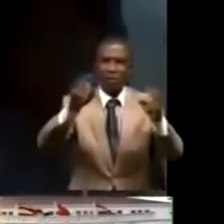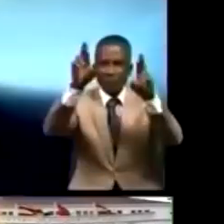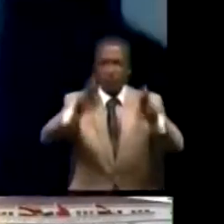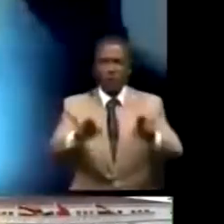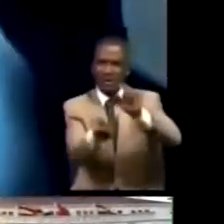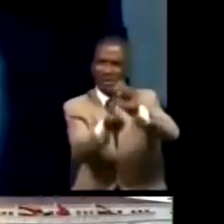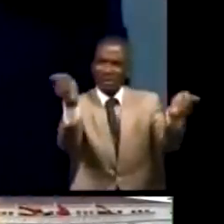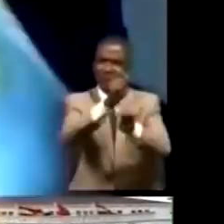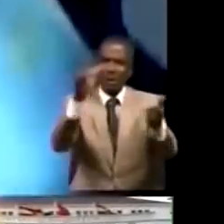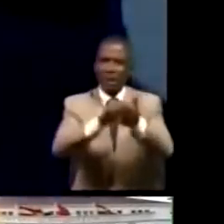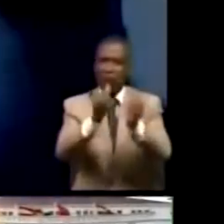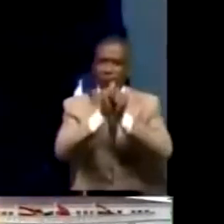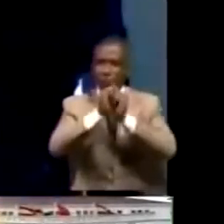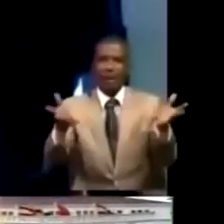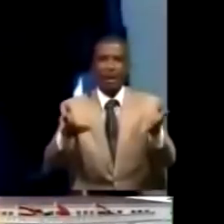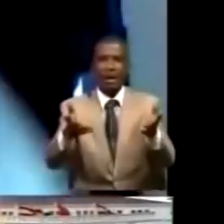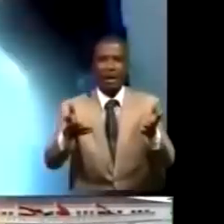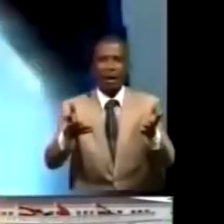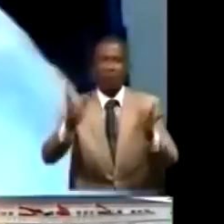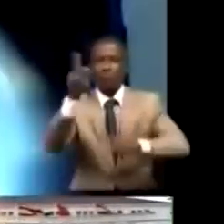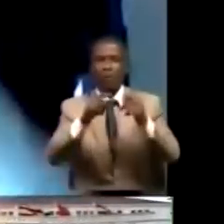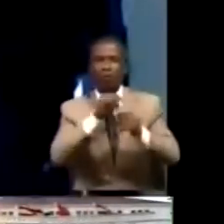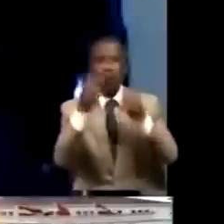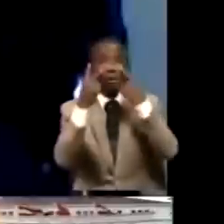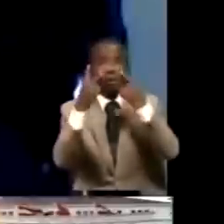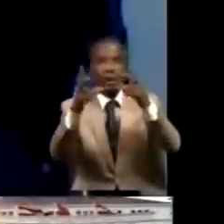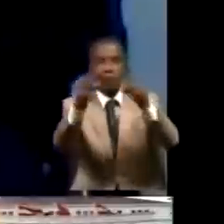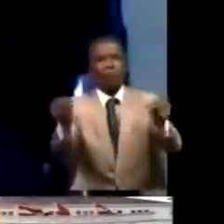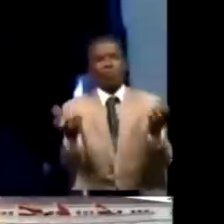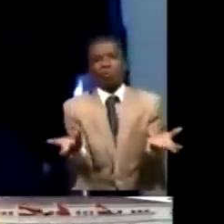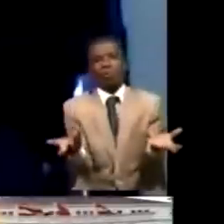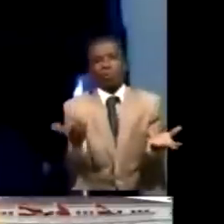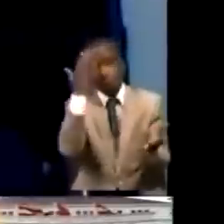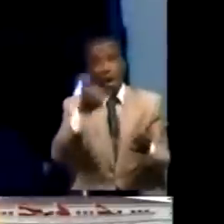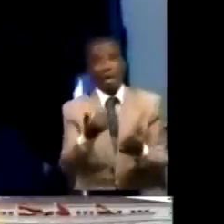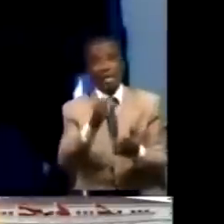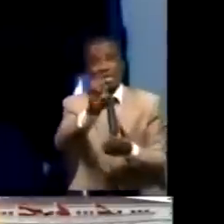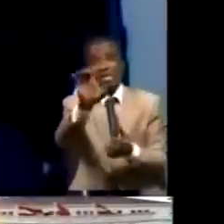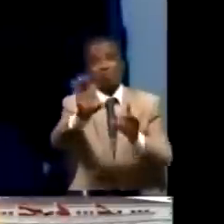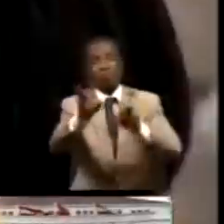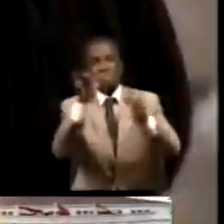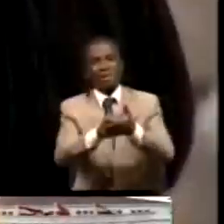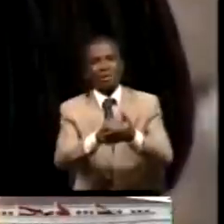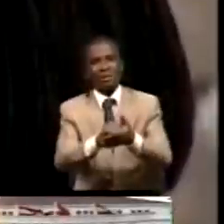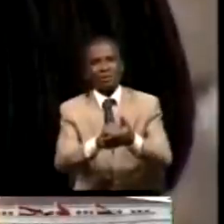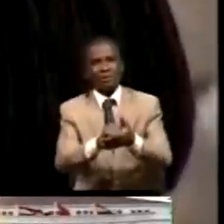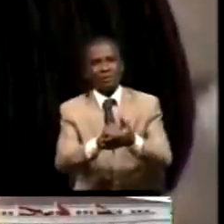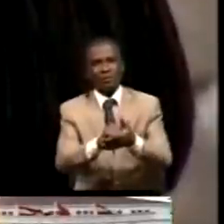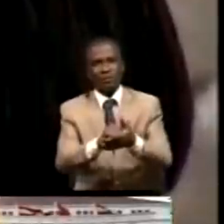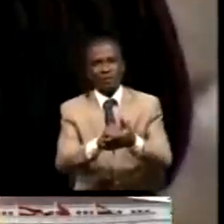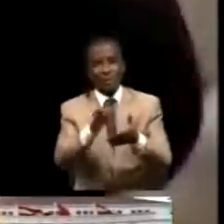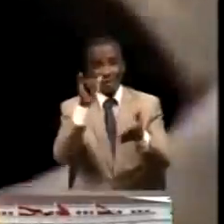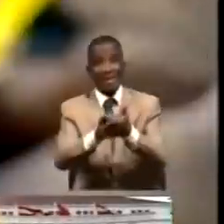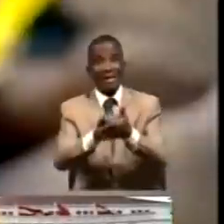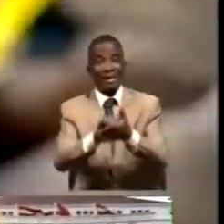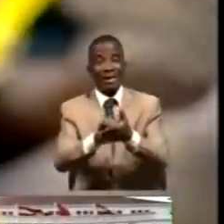re-amended without the presence of our agents. Without the presence of our agents. And it's for that reason